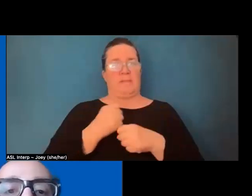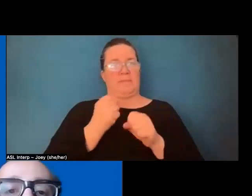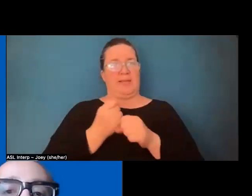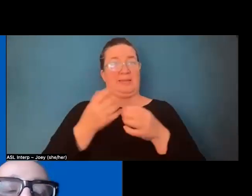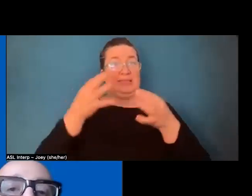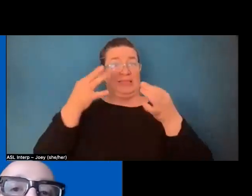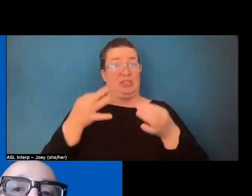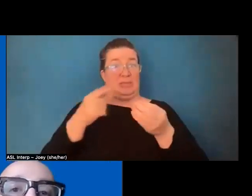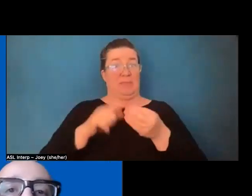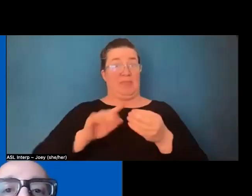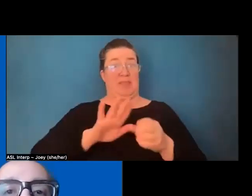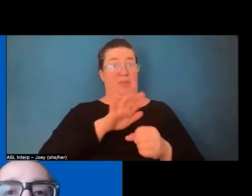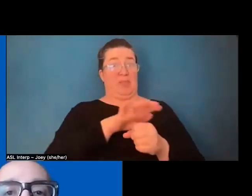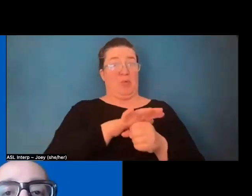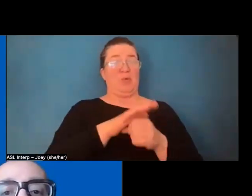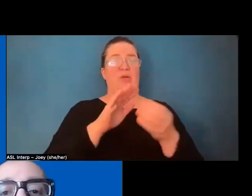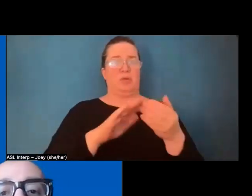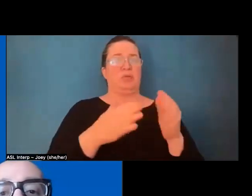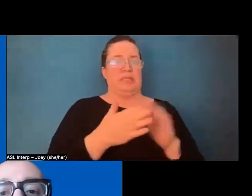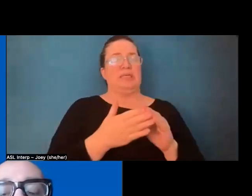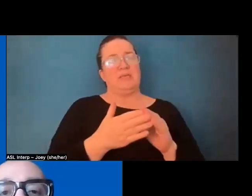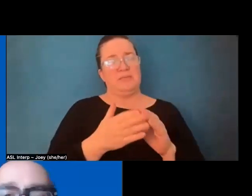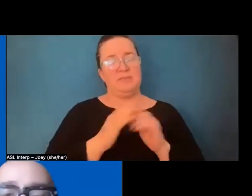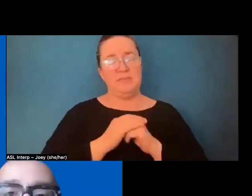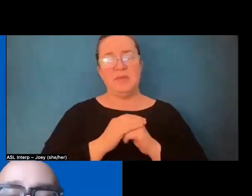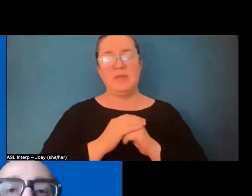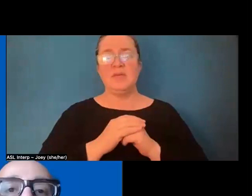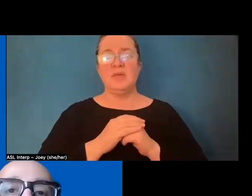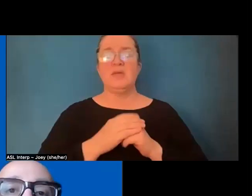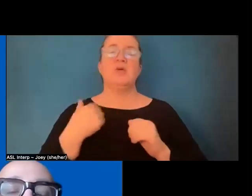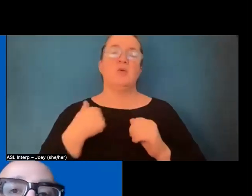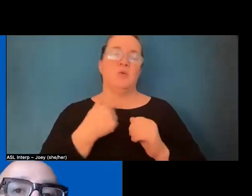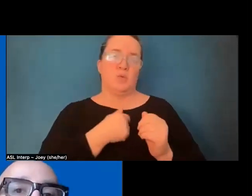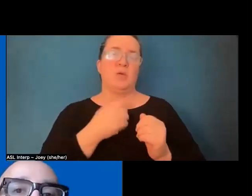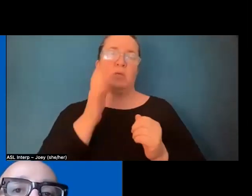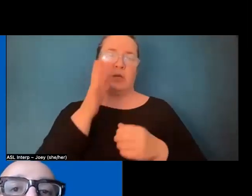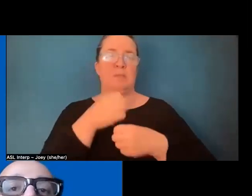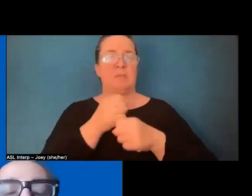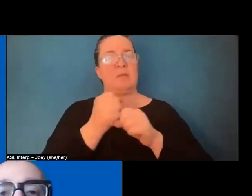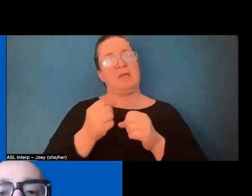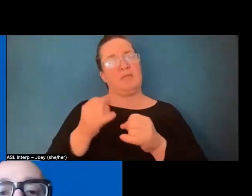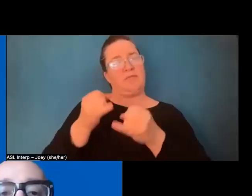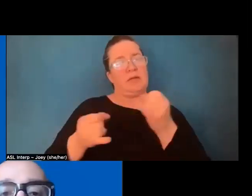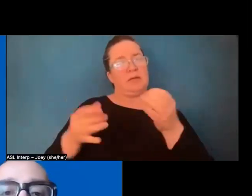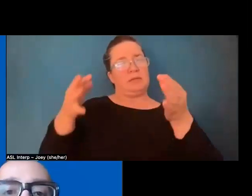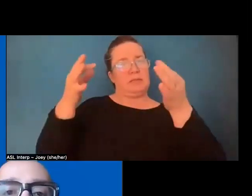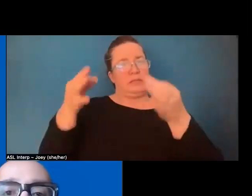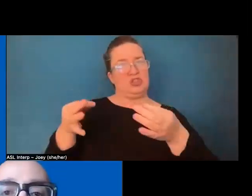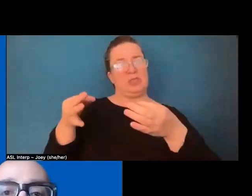serve. So final awards will be based on those criteria, and they're going to continue to range between $2,500 and